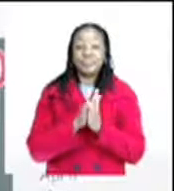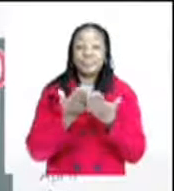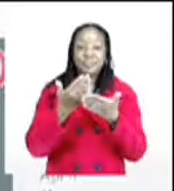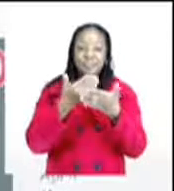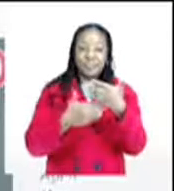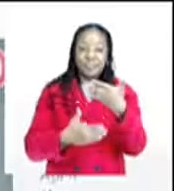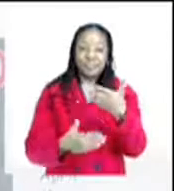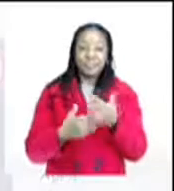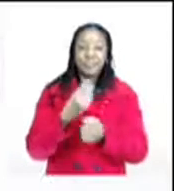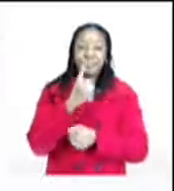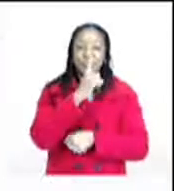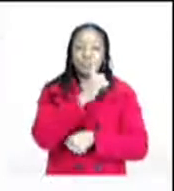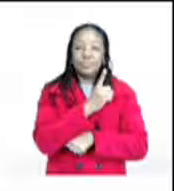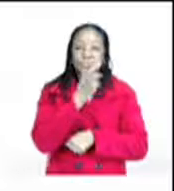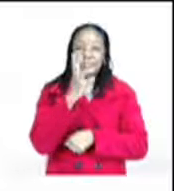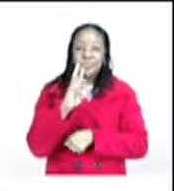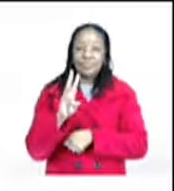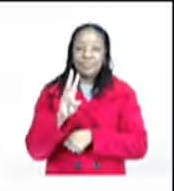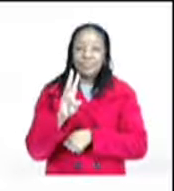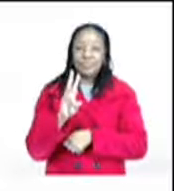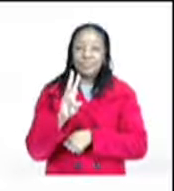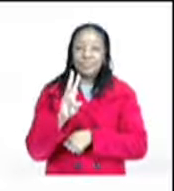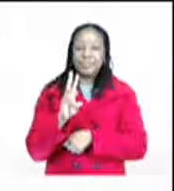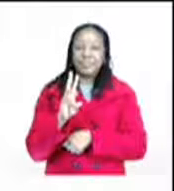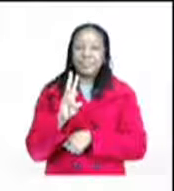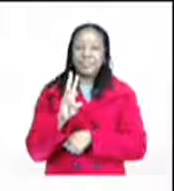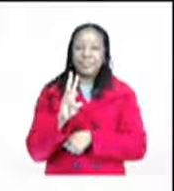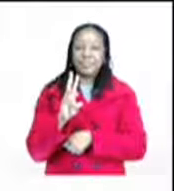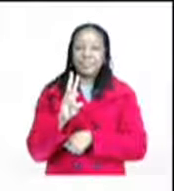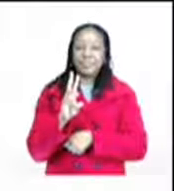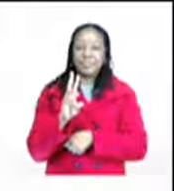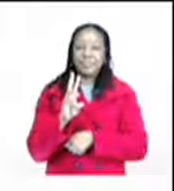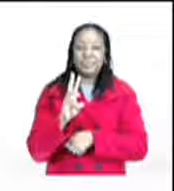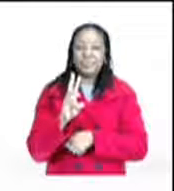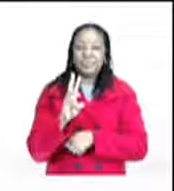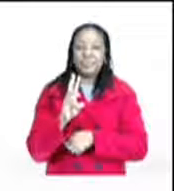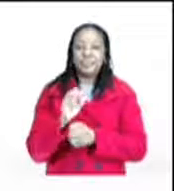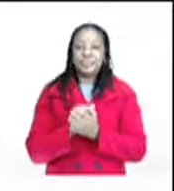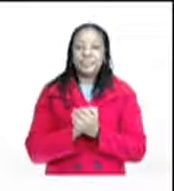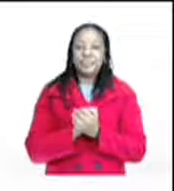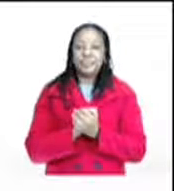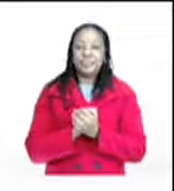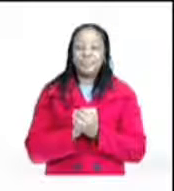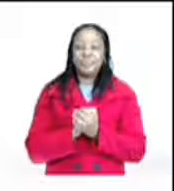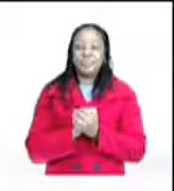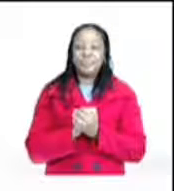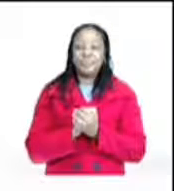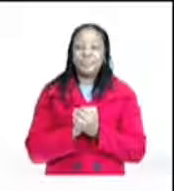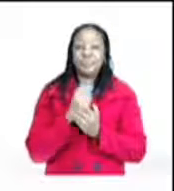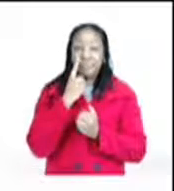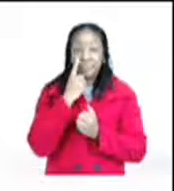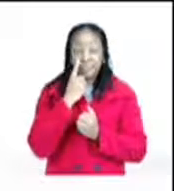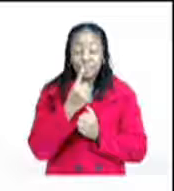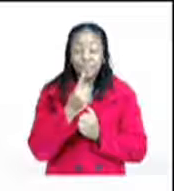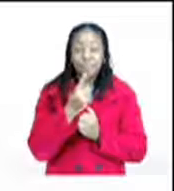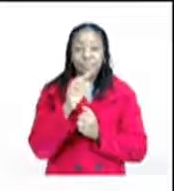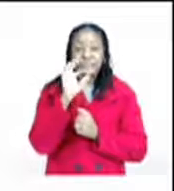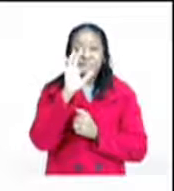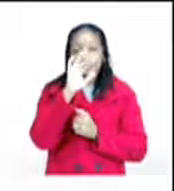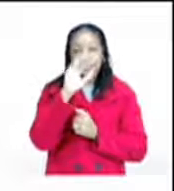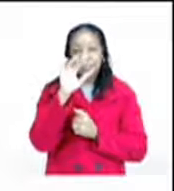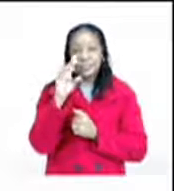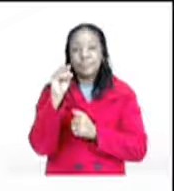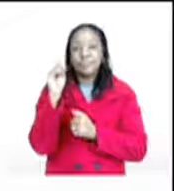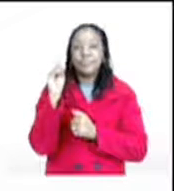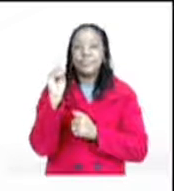page 16 of our booklet. On page 16, I would like you to look at the letter on the top page